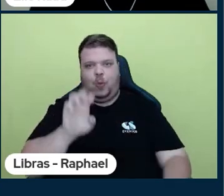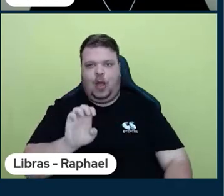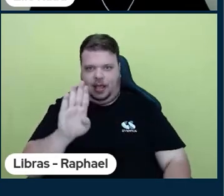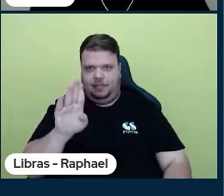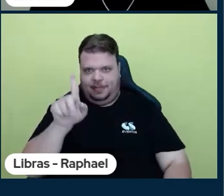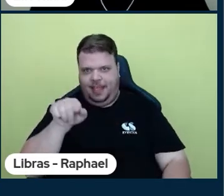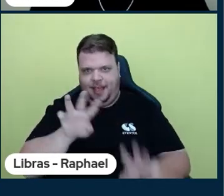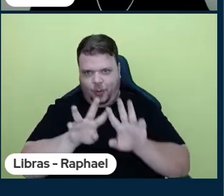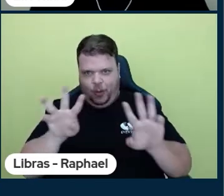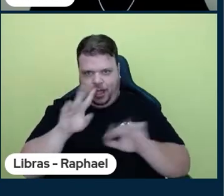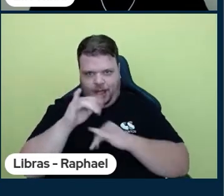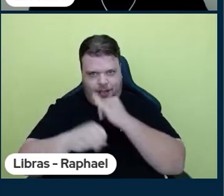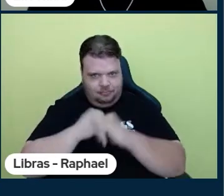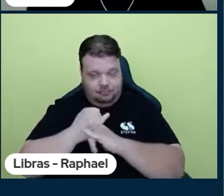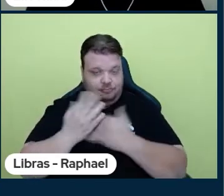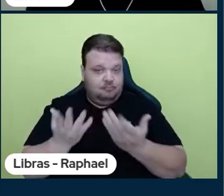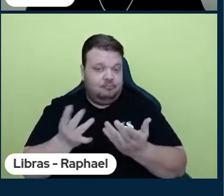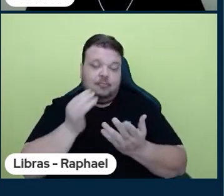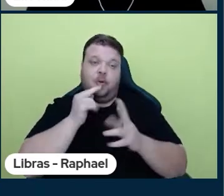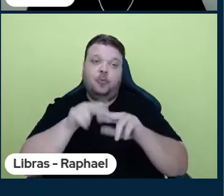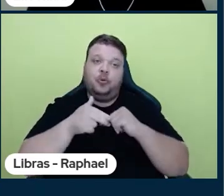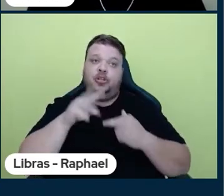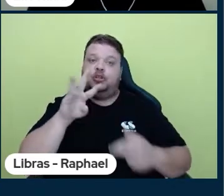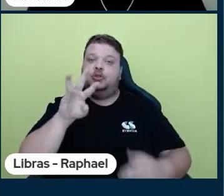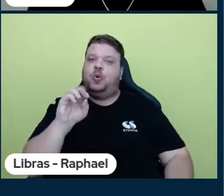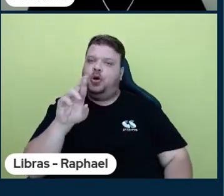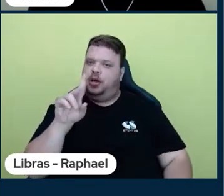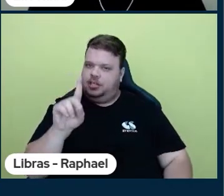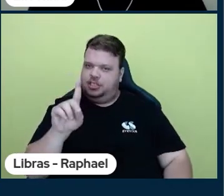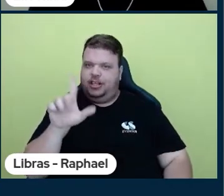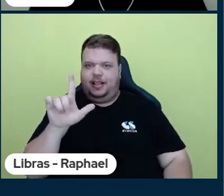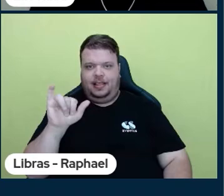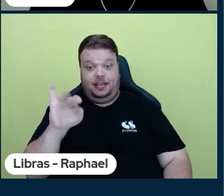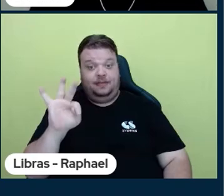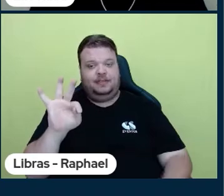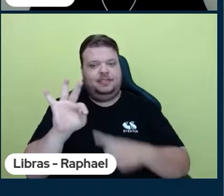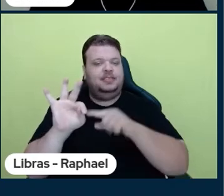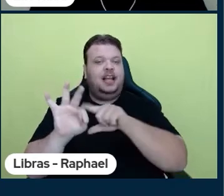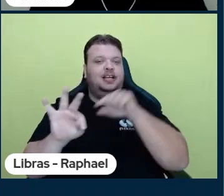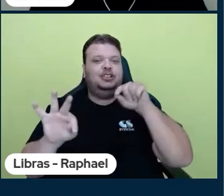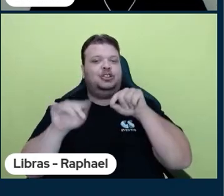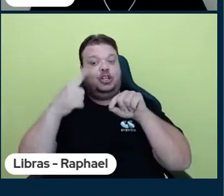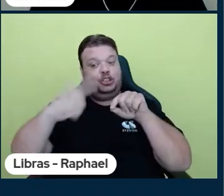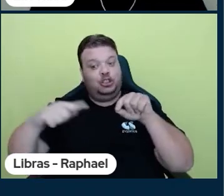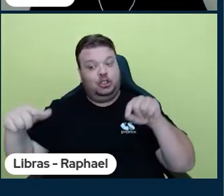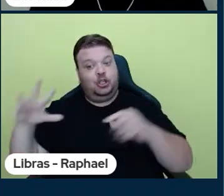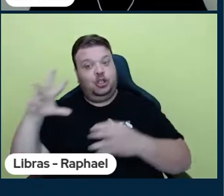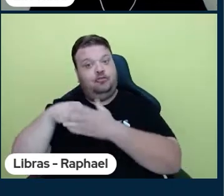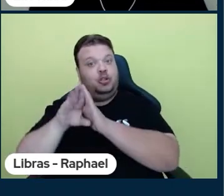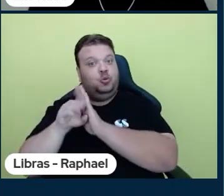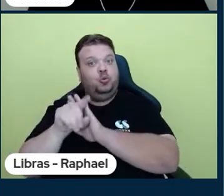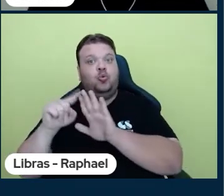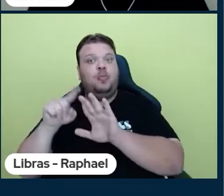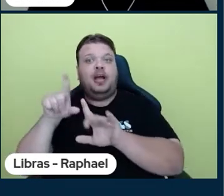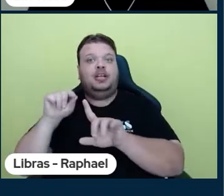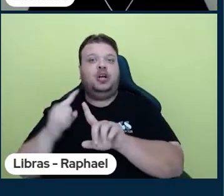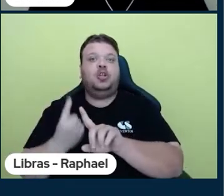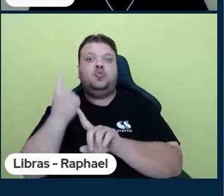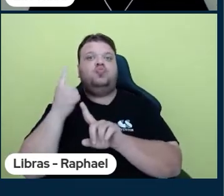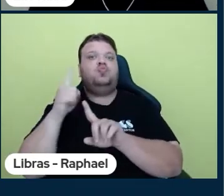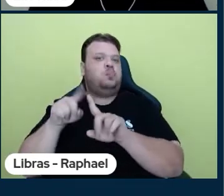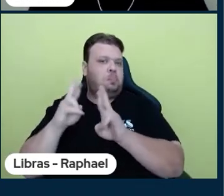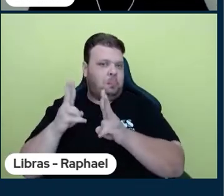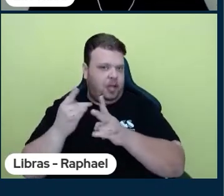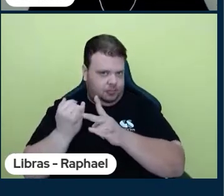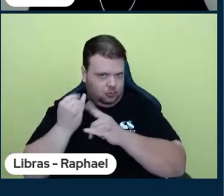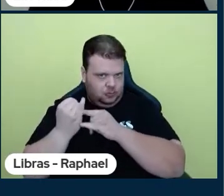We do leverage the same data published on the website to do the same things that Google is doing on the search page. And using